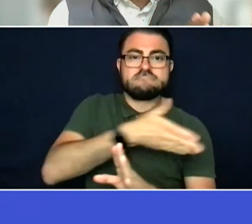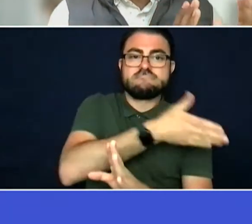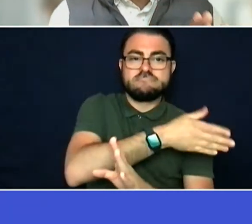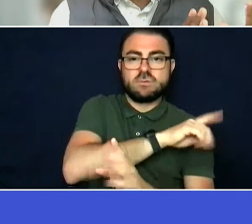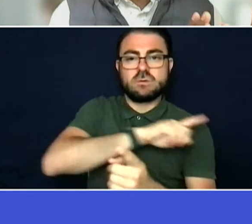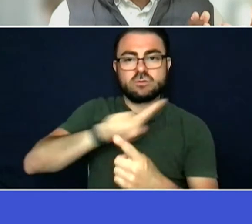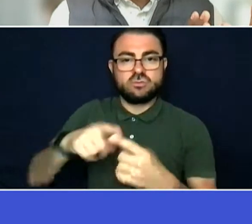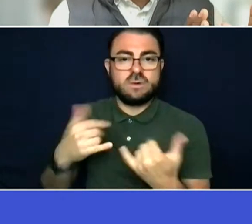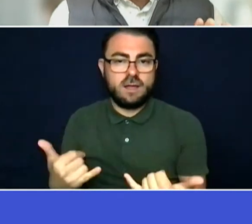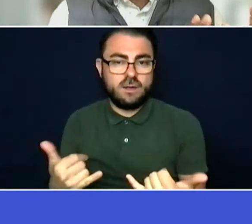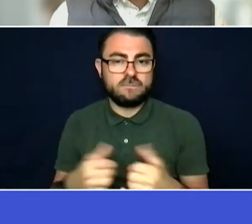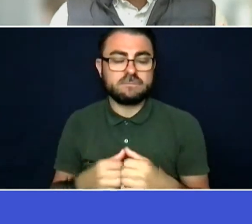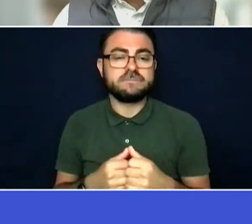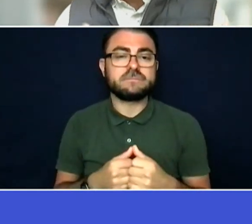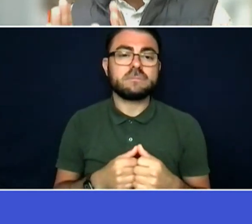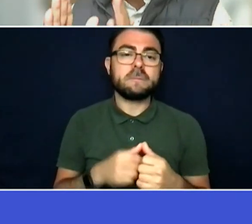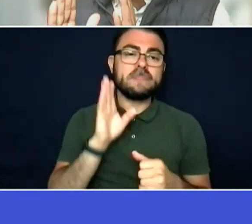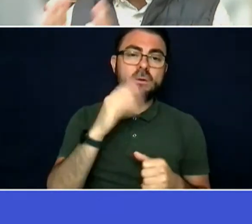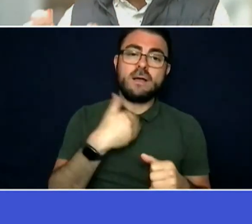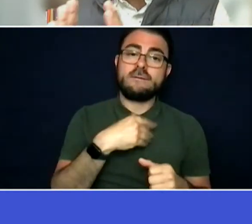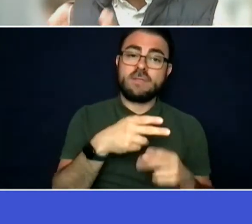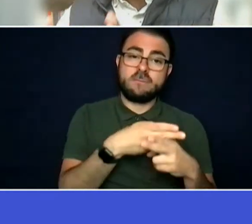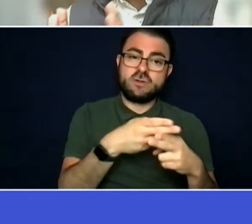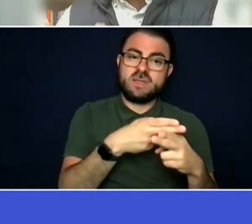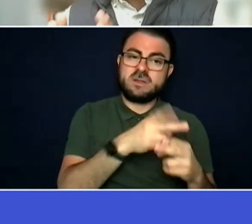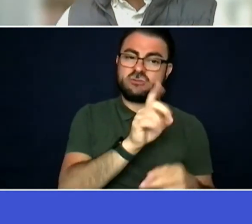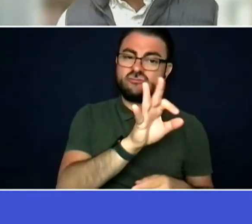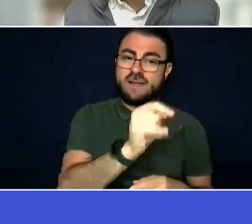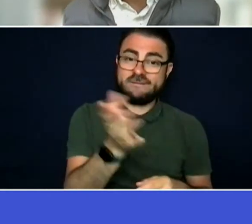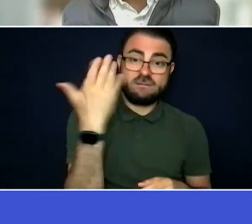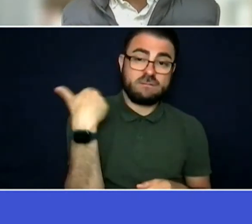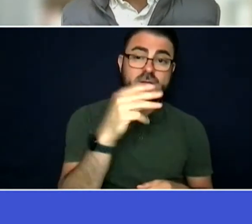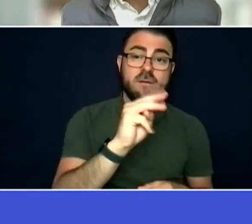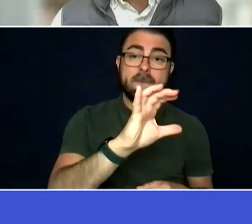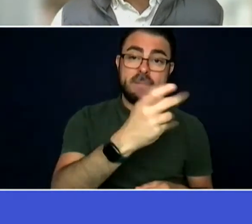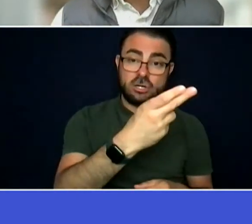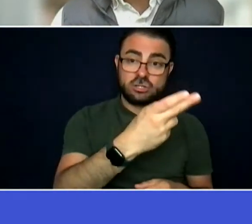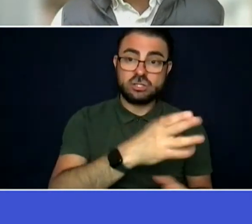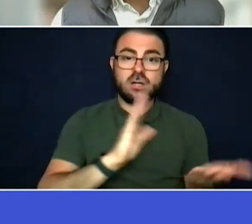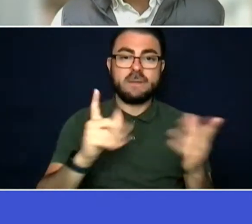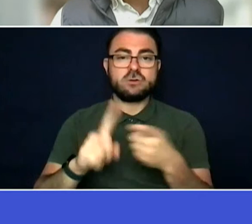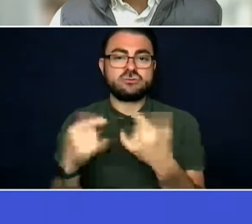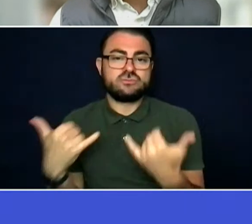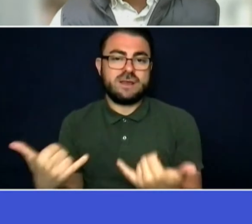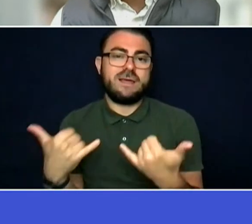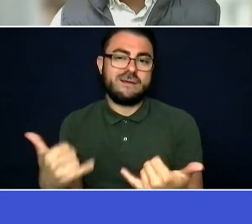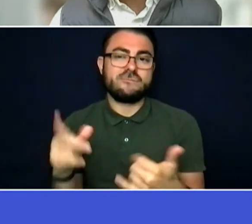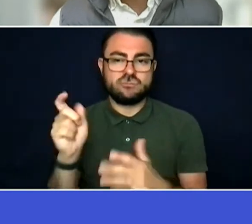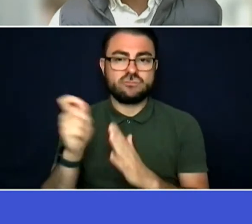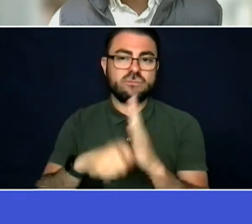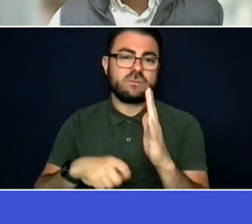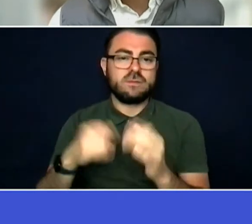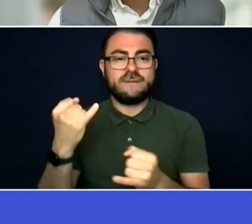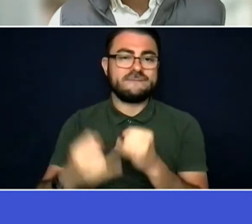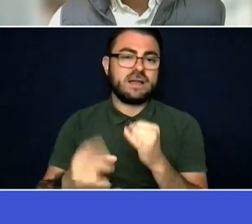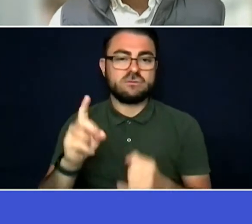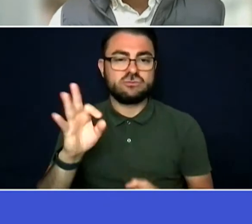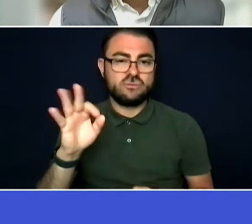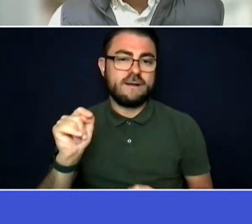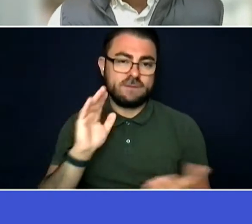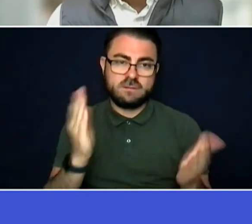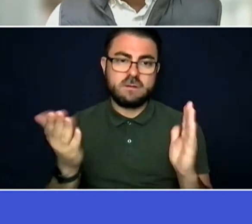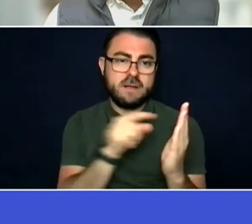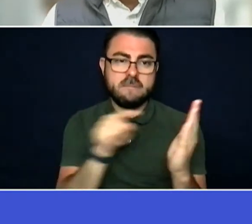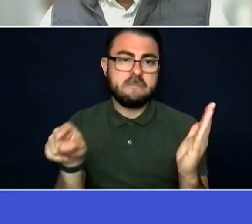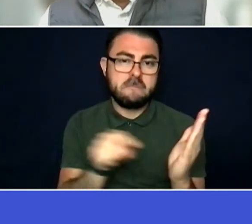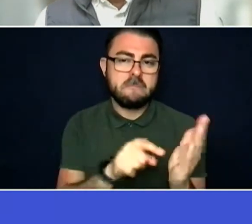changes between the preliminary draft in March, as well as the draft that's before you in now.